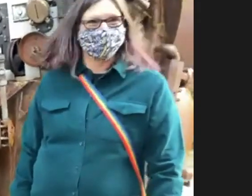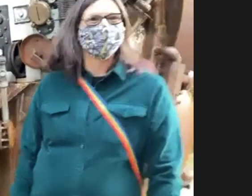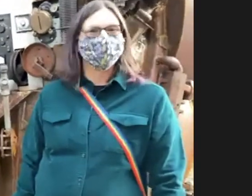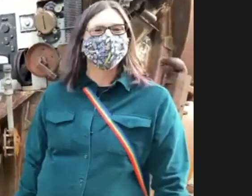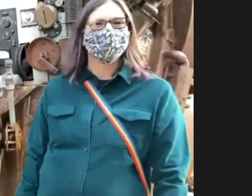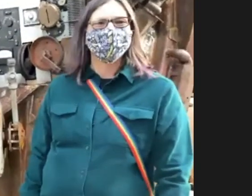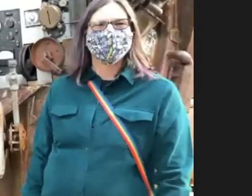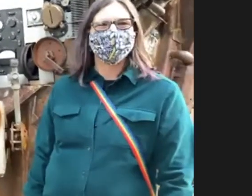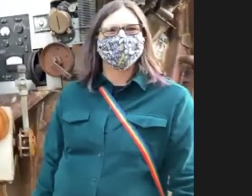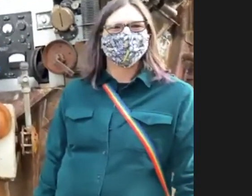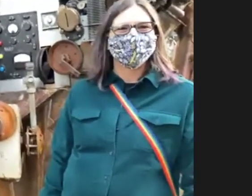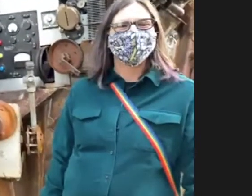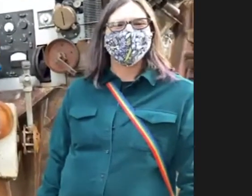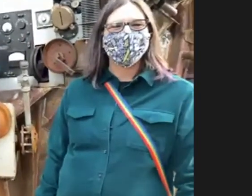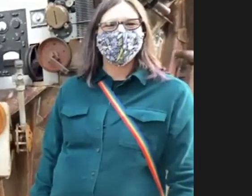that.